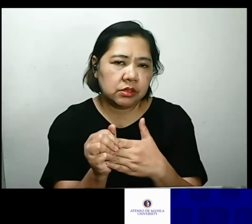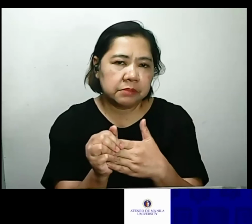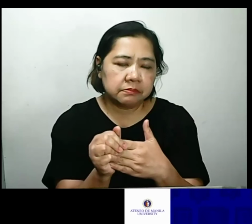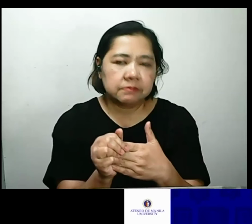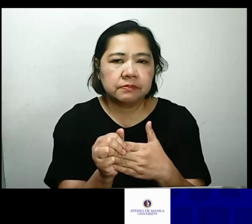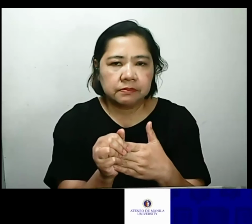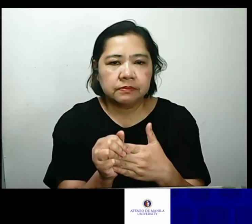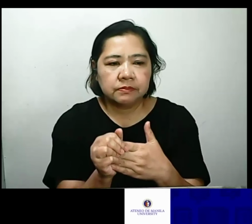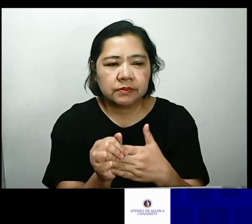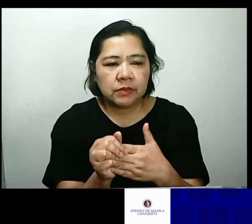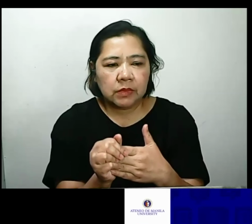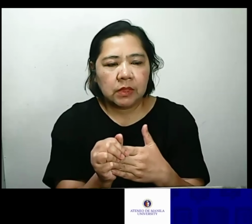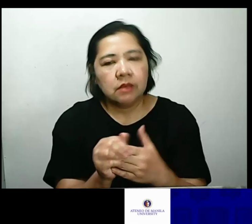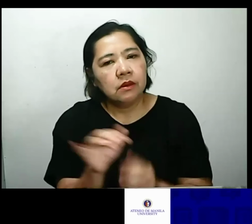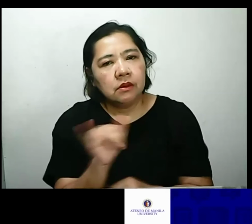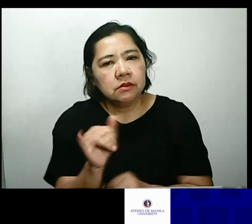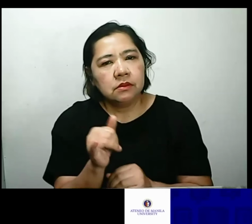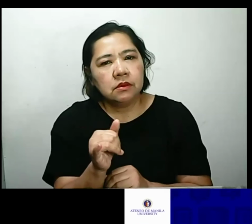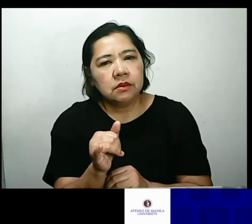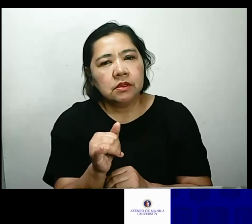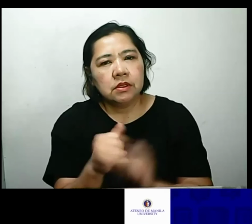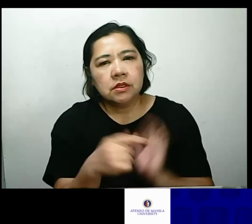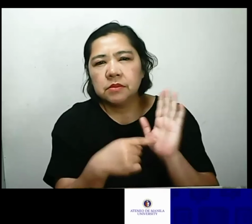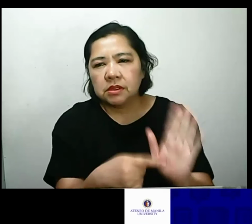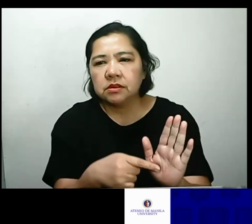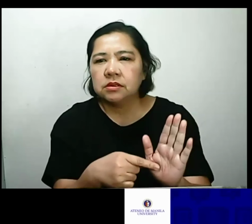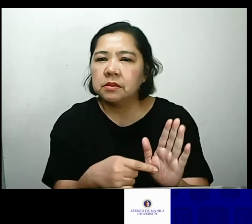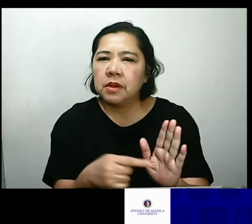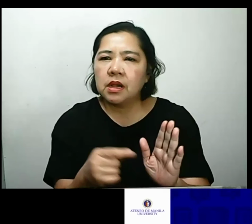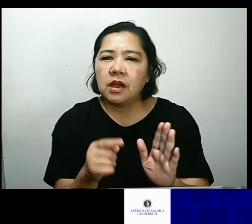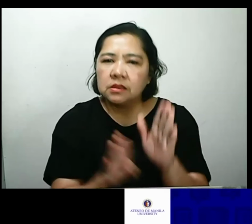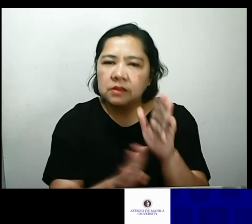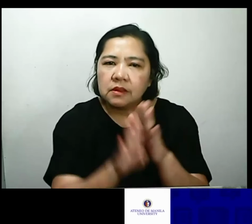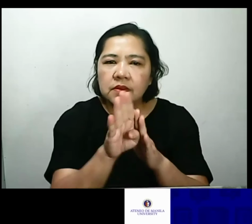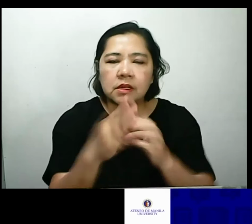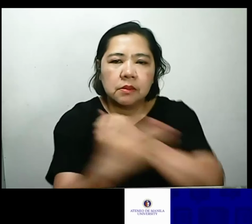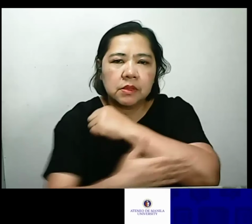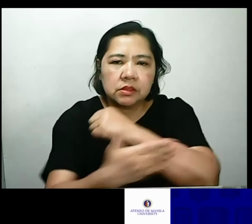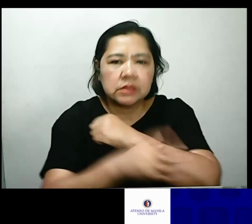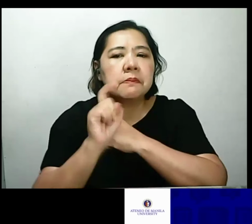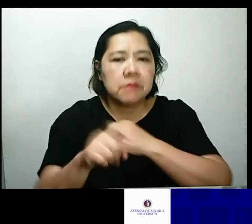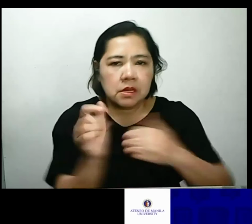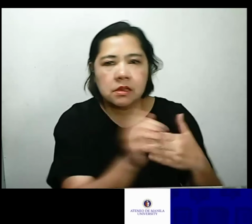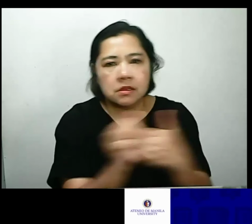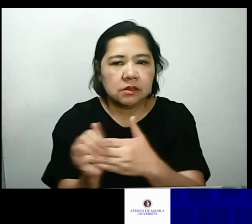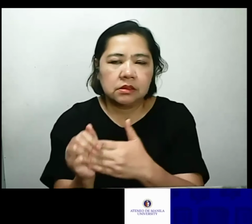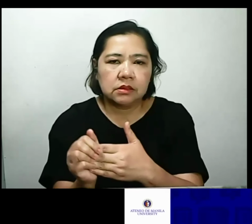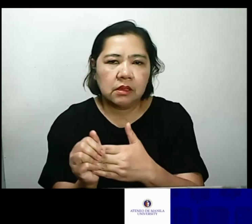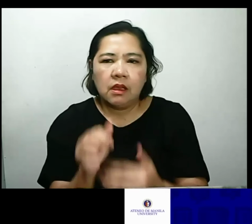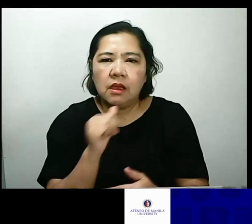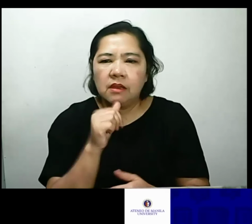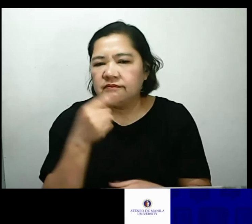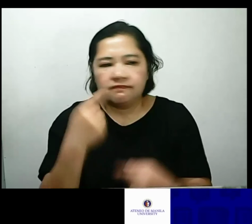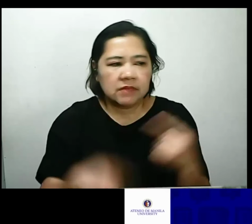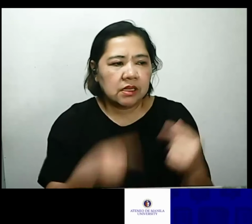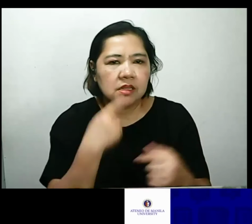ano bang tawag doon? Parang ipakita din ng mga developed countries na pangunahan nila yung daan, di ba? They cannot continue to say that we